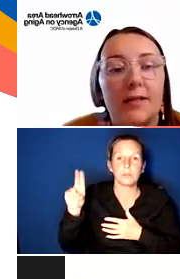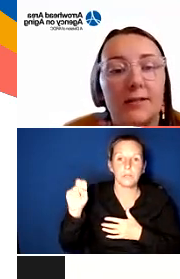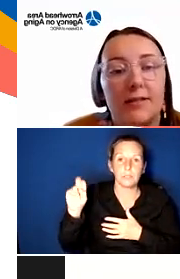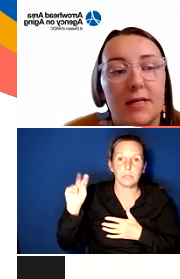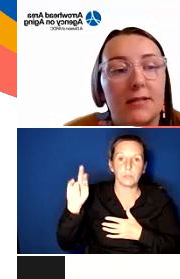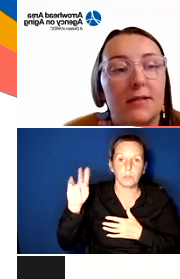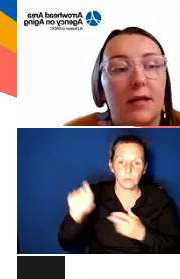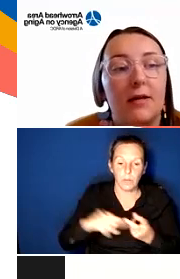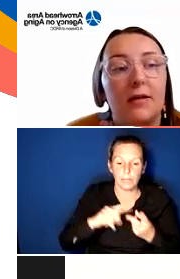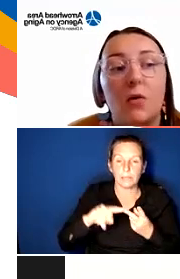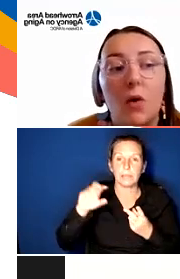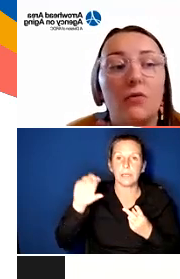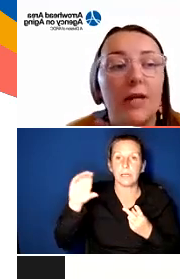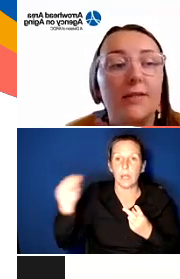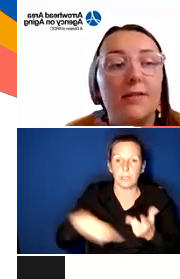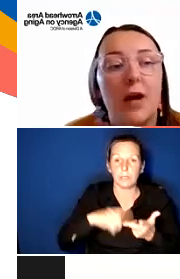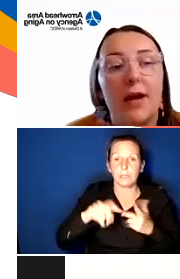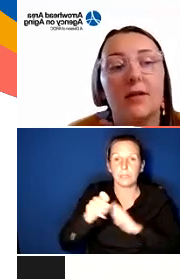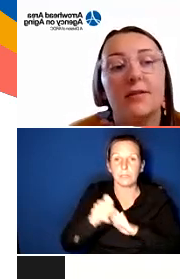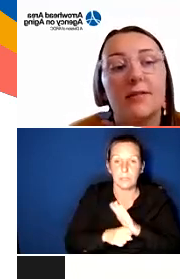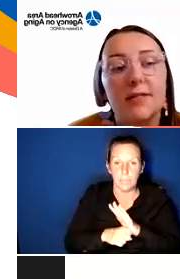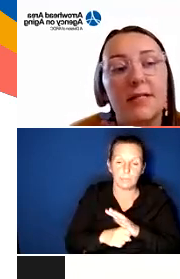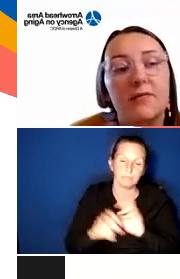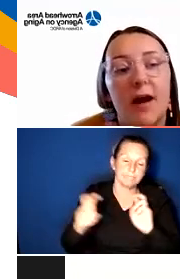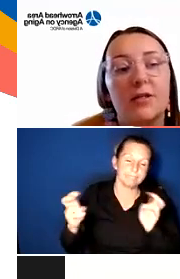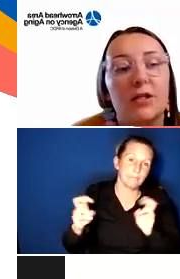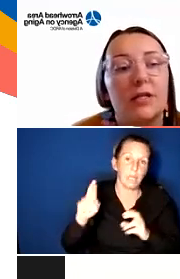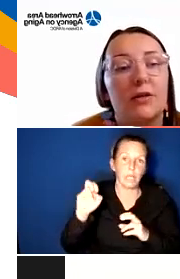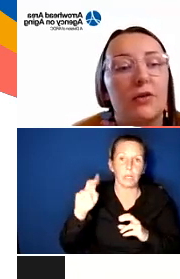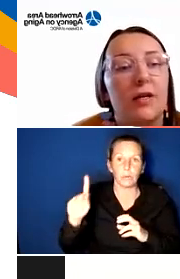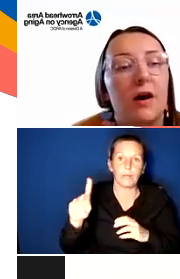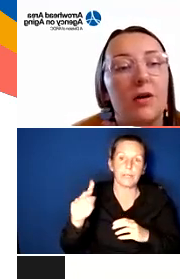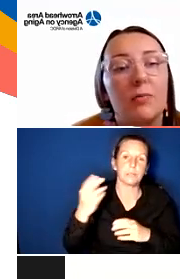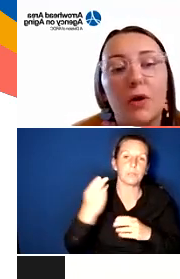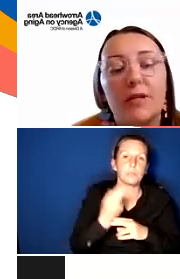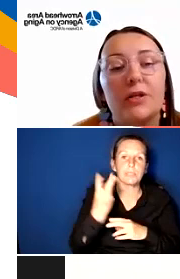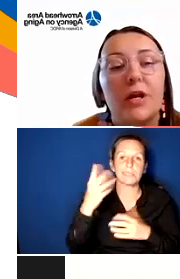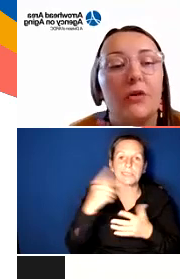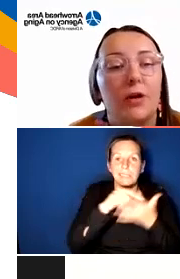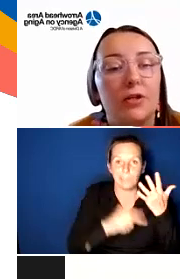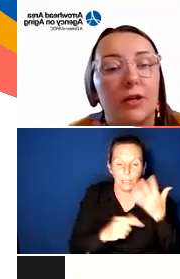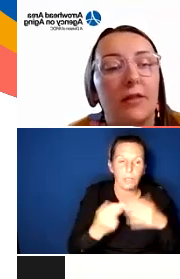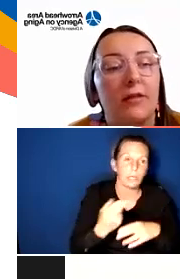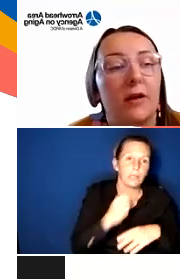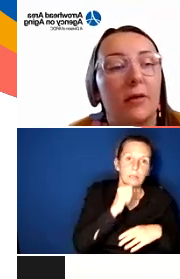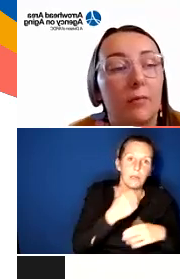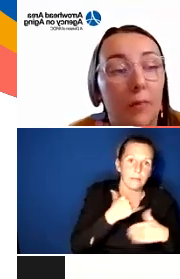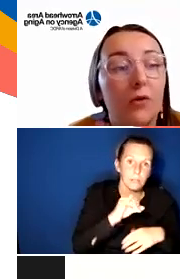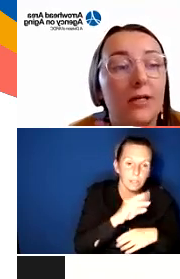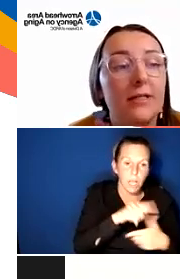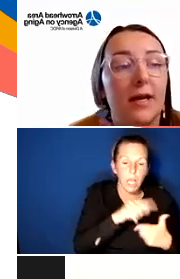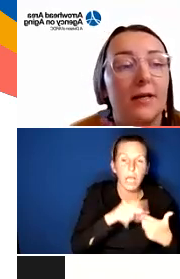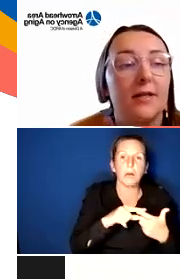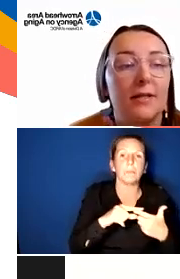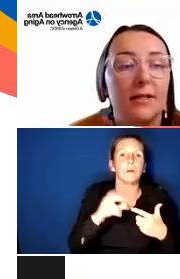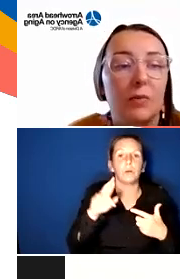counties, and states. It, quote, ranks the tracts on 16 factors, including unemployment, racial and ethnic